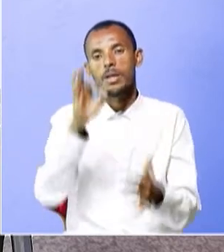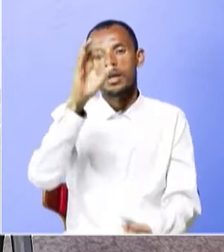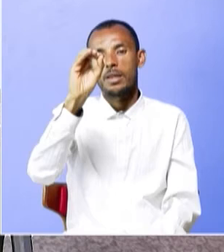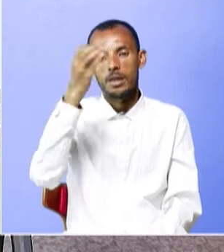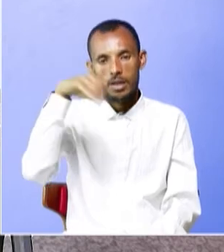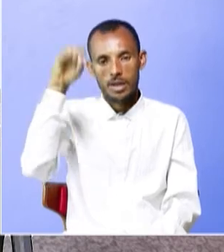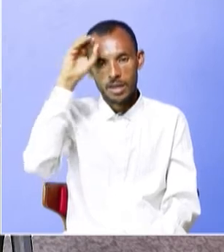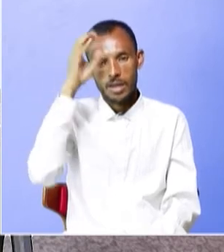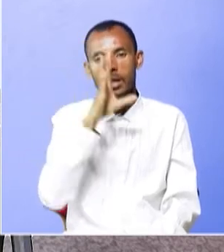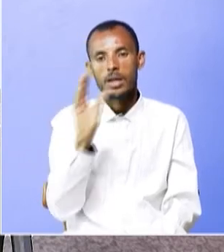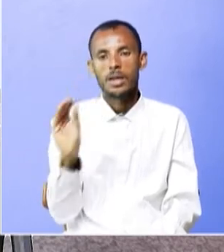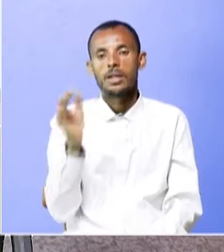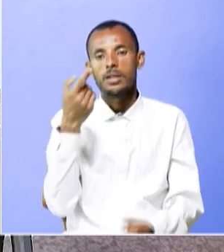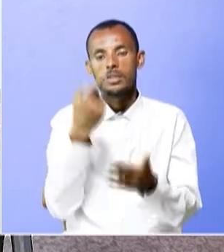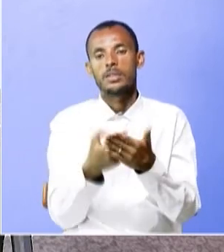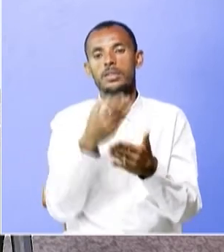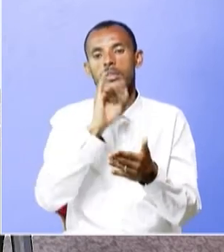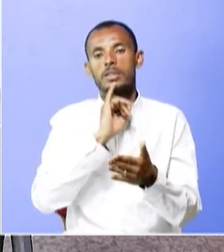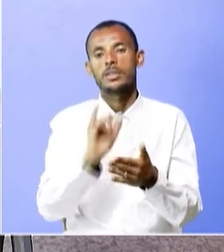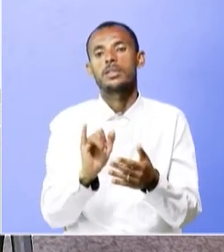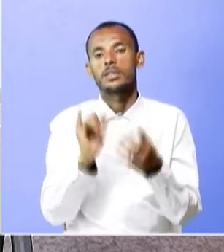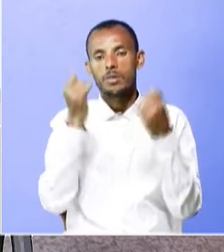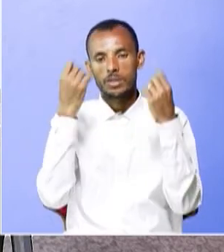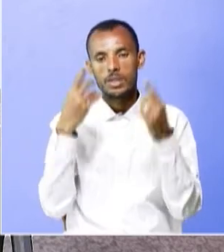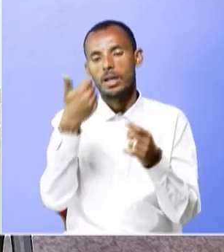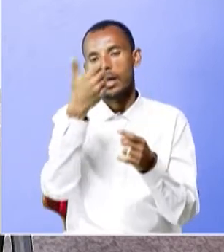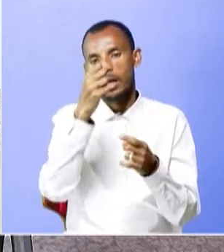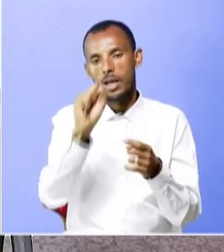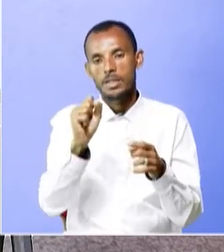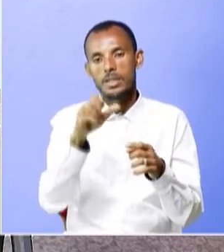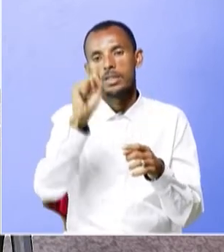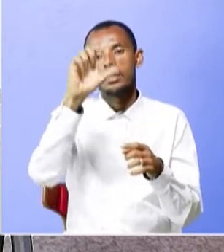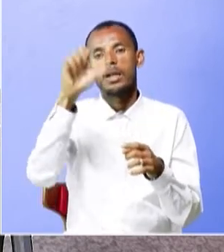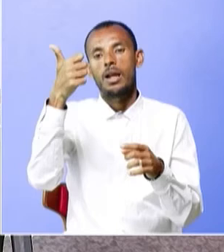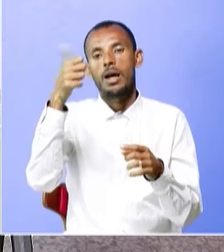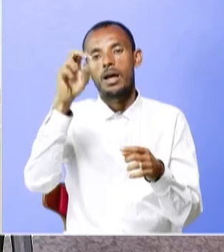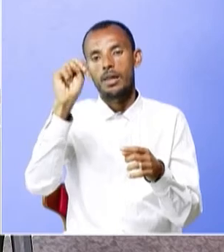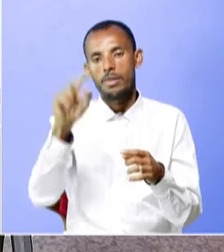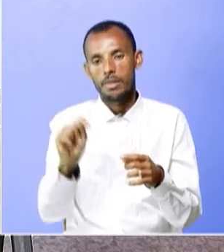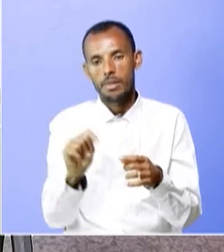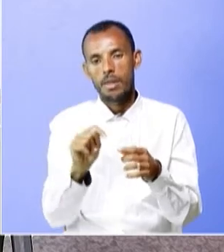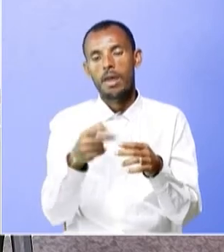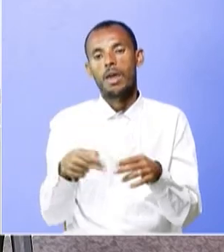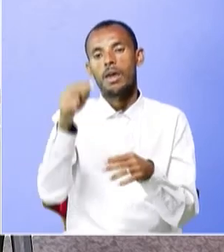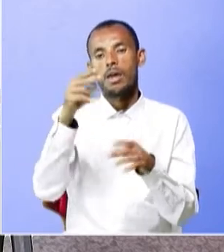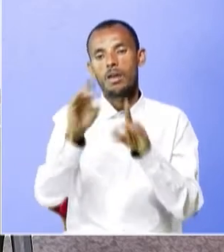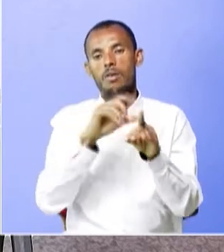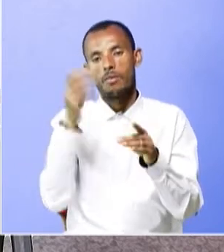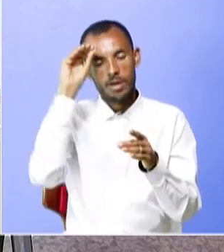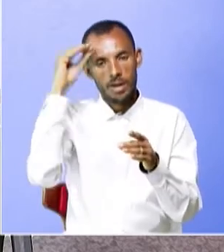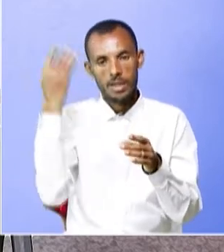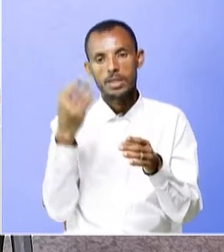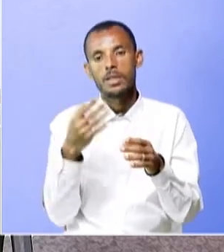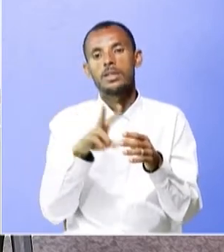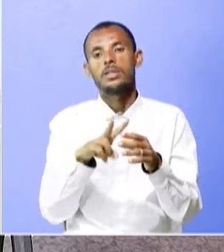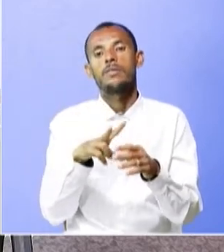degree, and this is considered as a slant head. Okay, don't forget the vertical